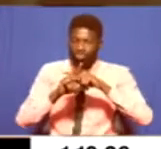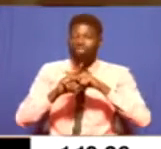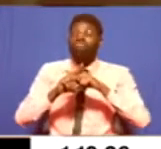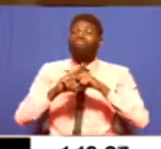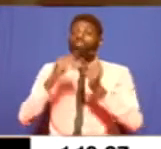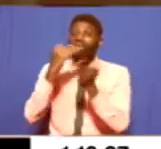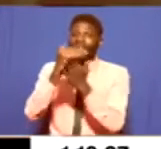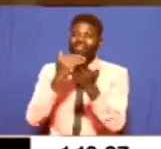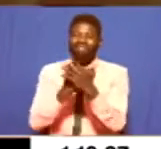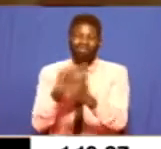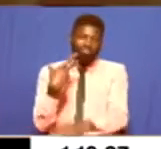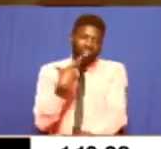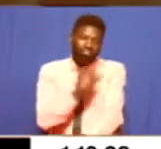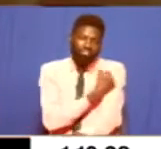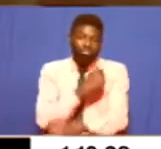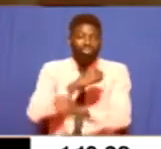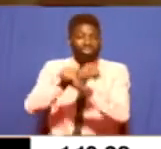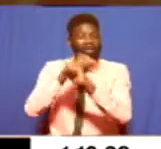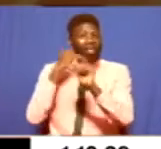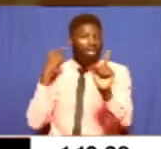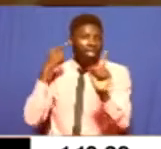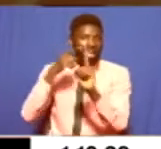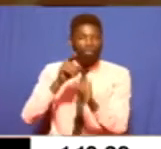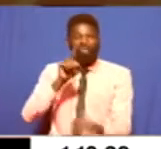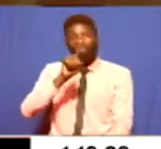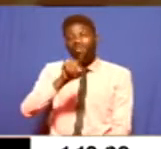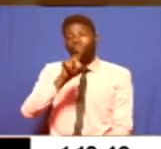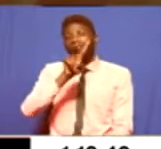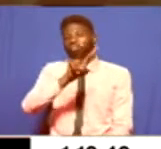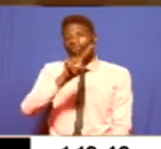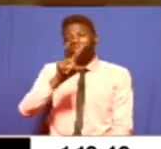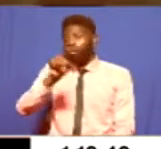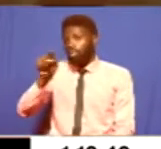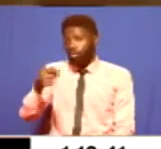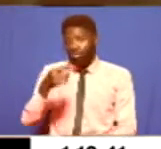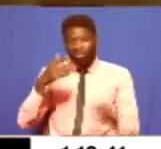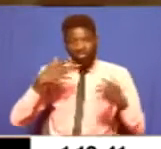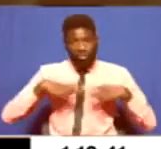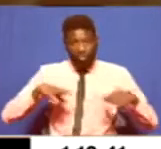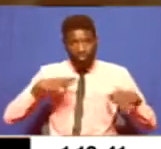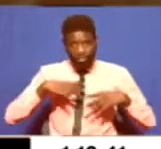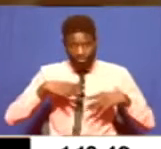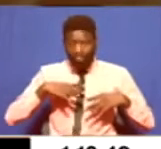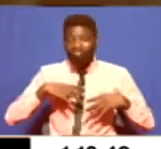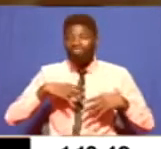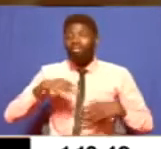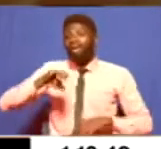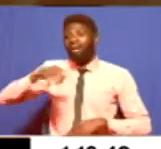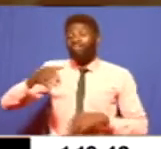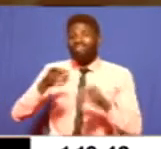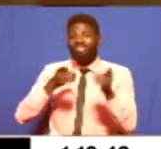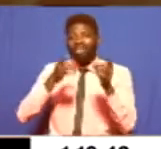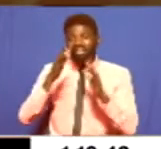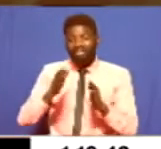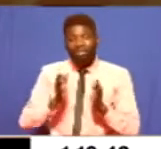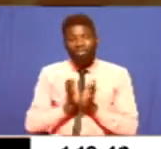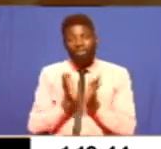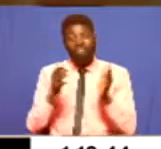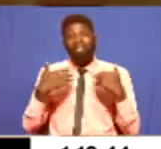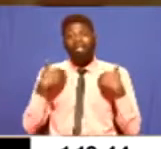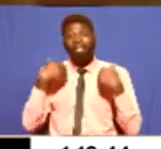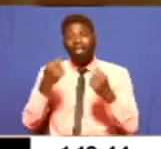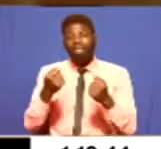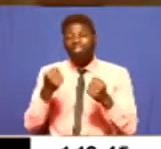that targets 122,000 people. County Director of Public Health, Kennedy Mbogo, says the campaign is aimed